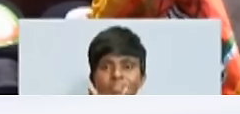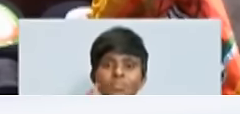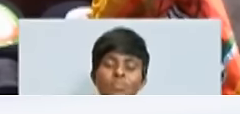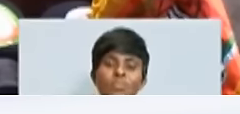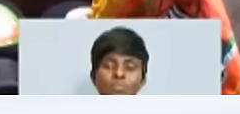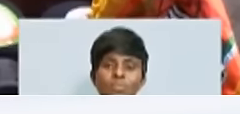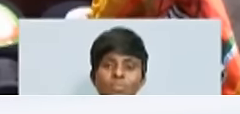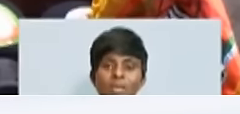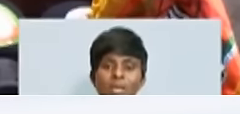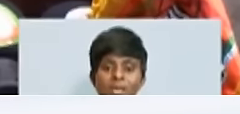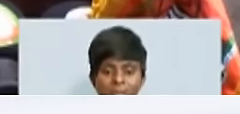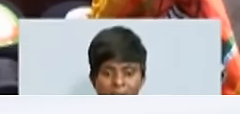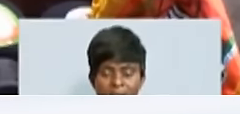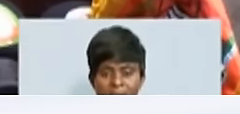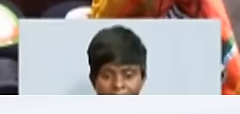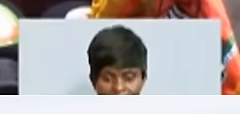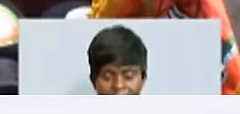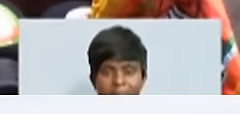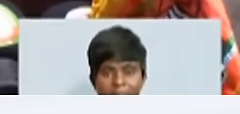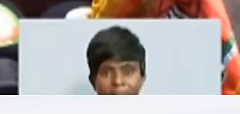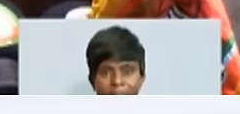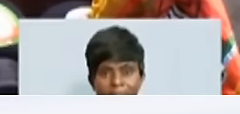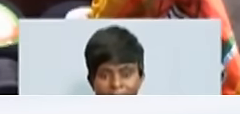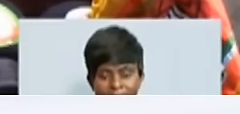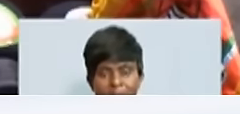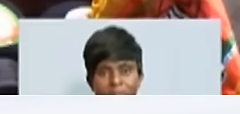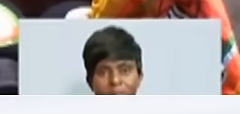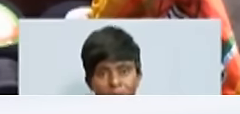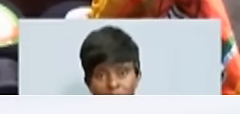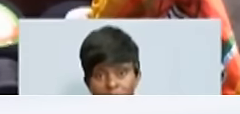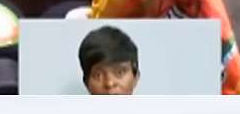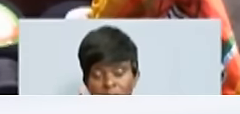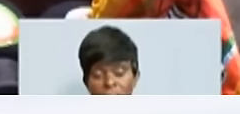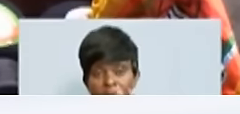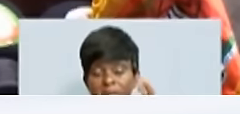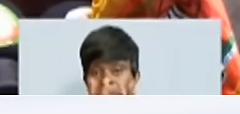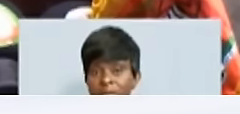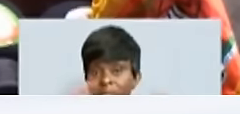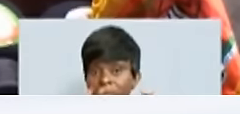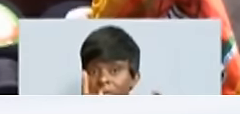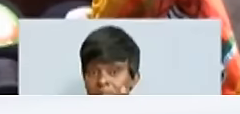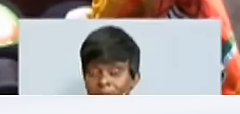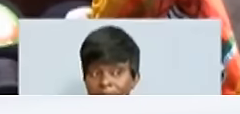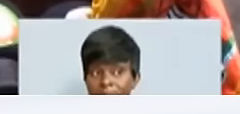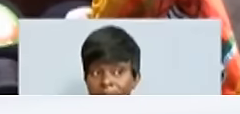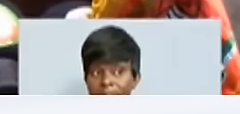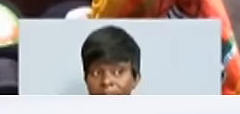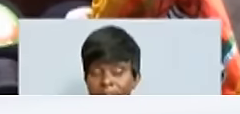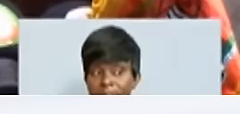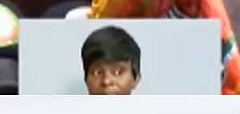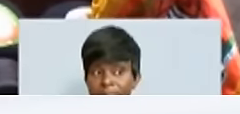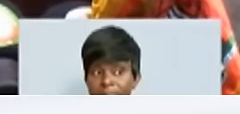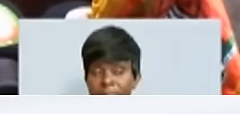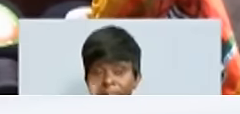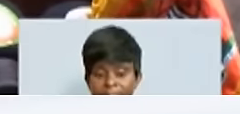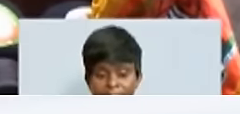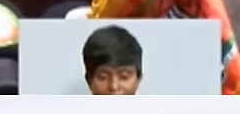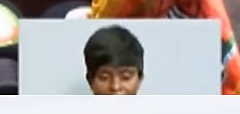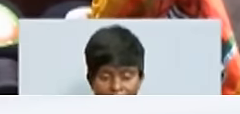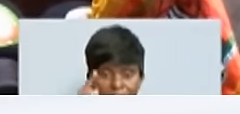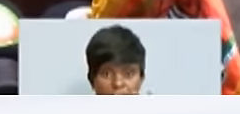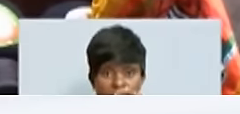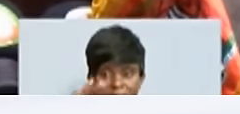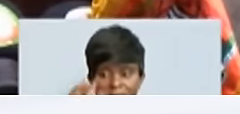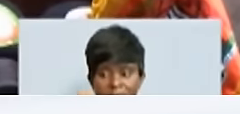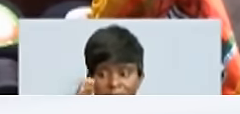and lock ourselves in. So, three critical issues. One, what is the market? What's the carbon